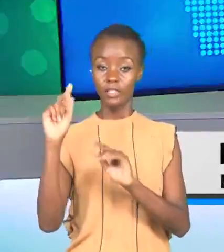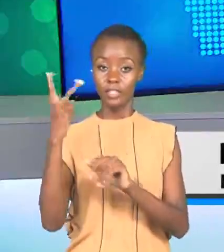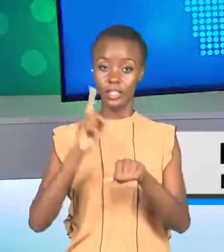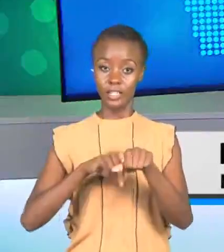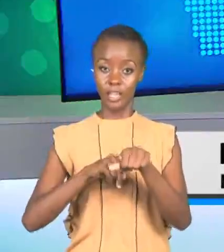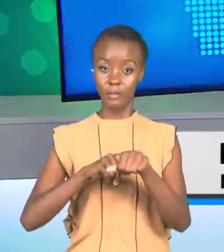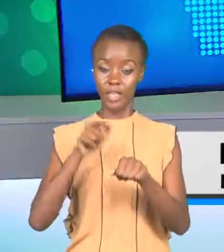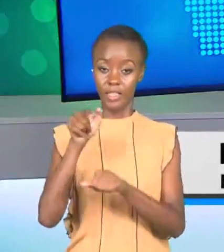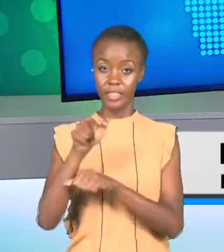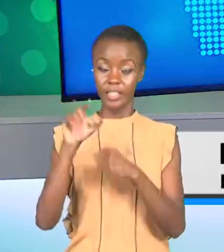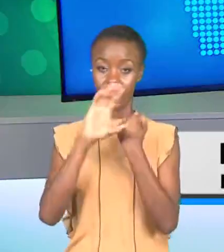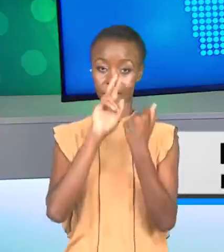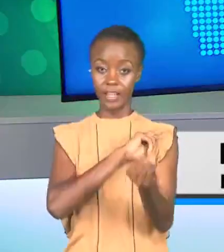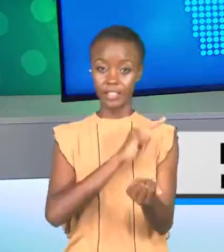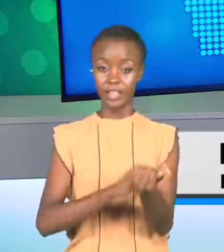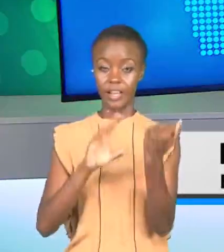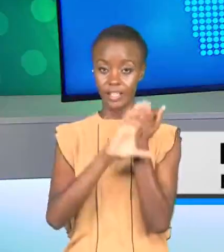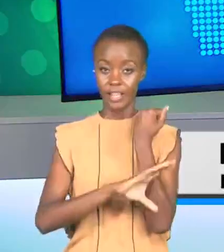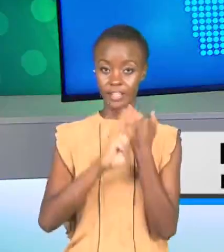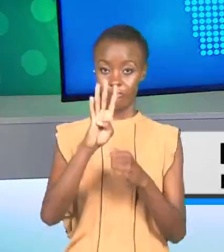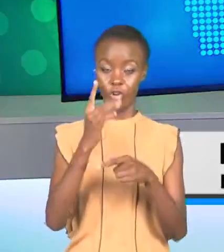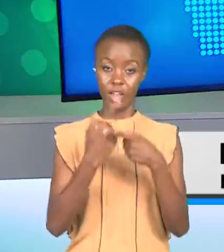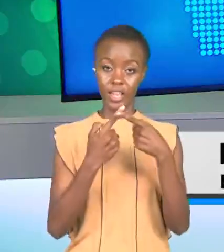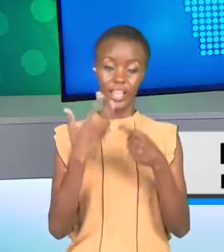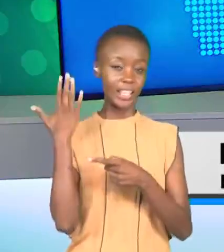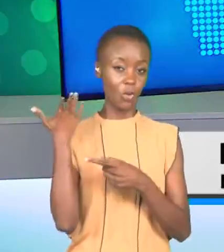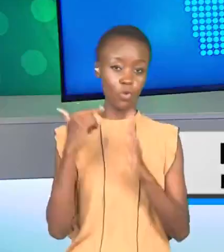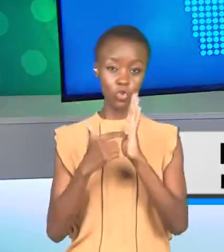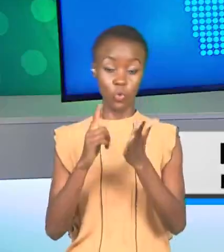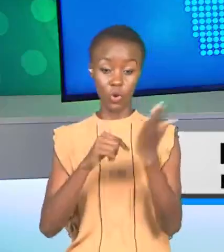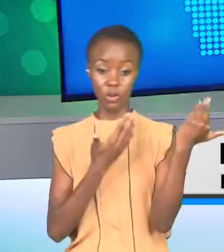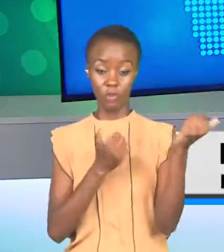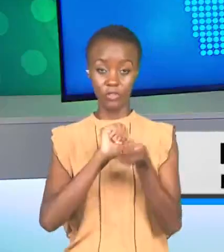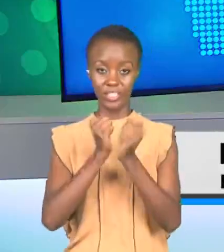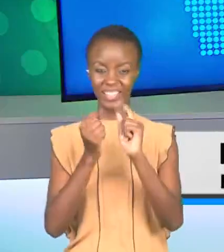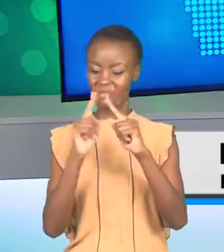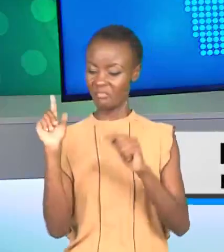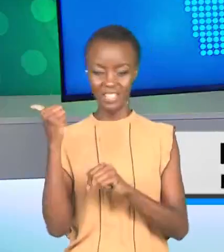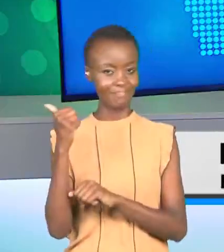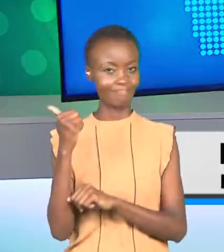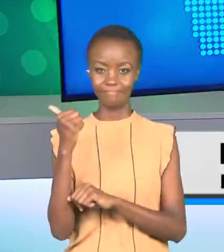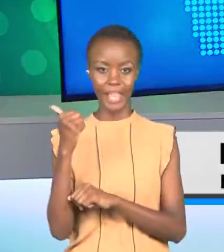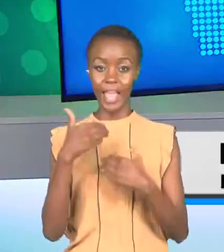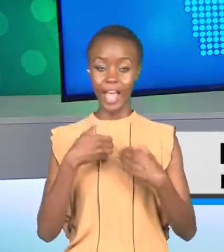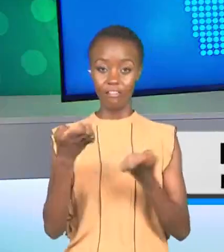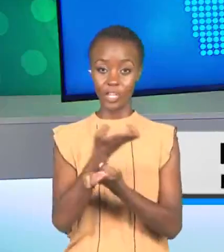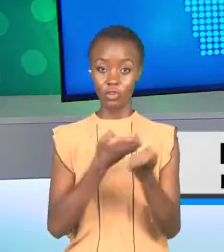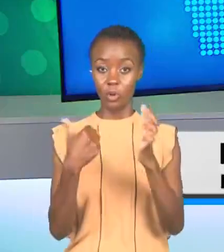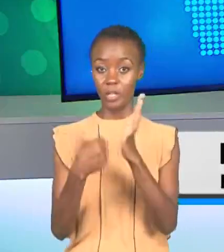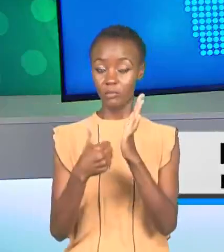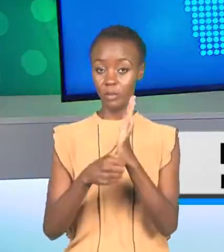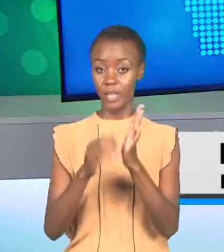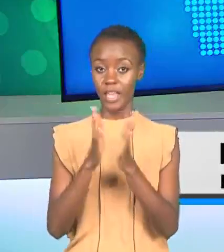on the African continent. Now, 4 years ago, he represented hope for change, but his presidency, marked by an economic recession and